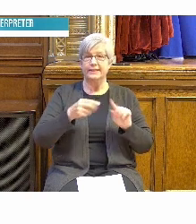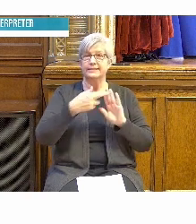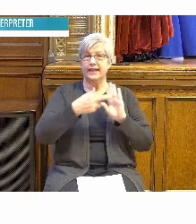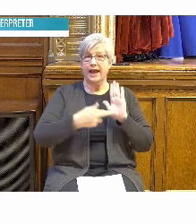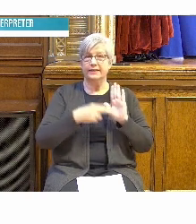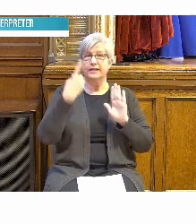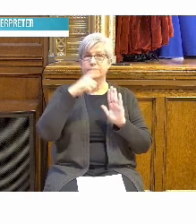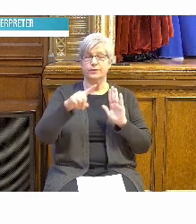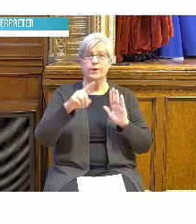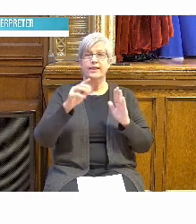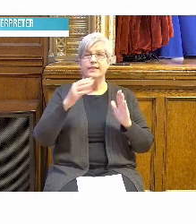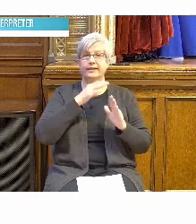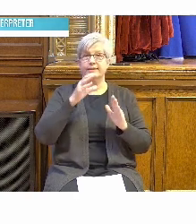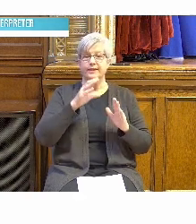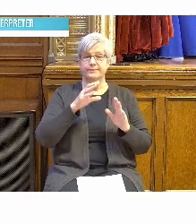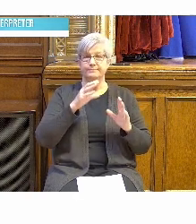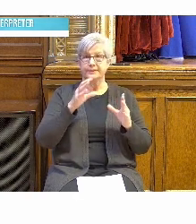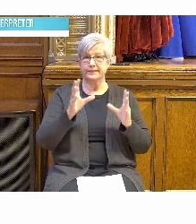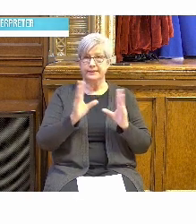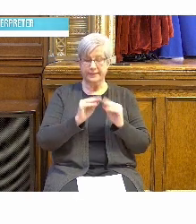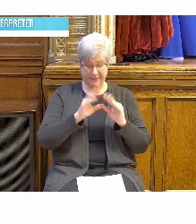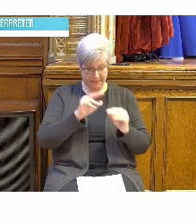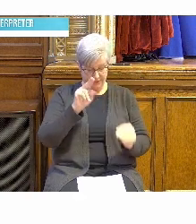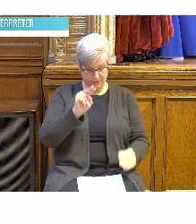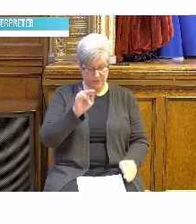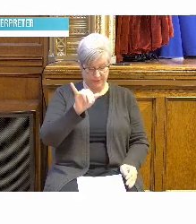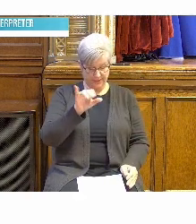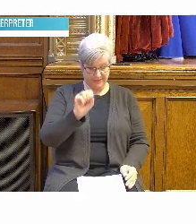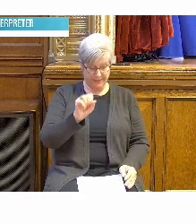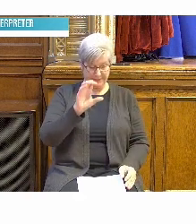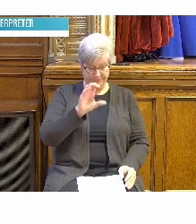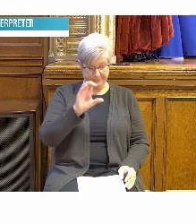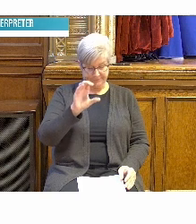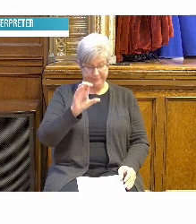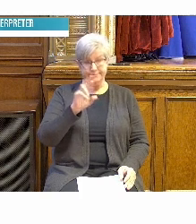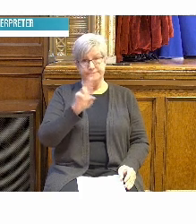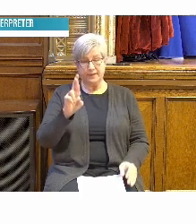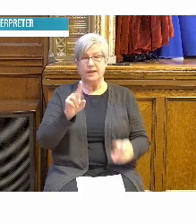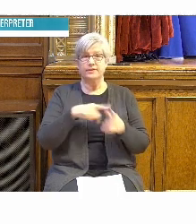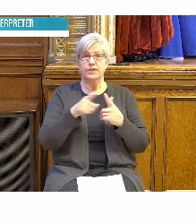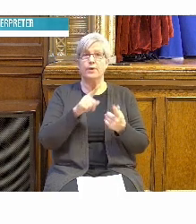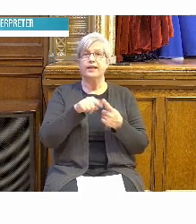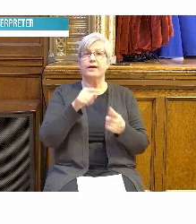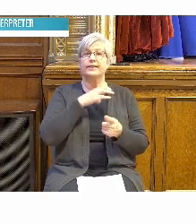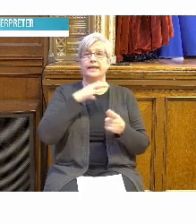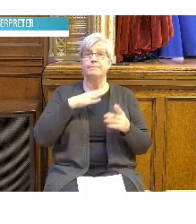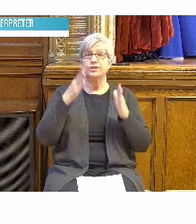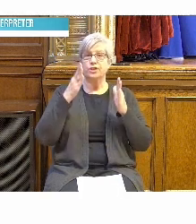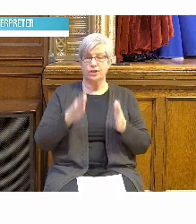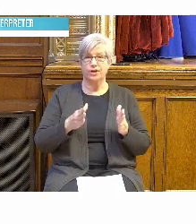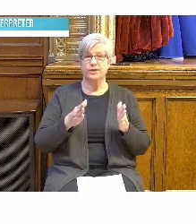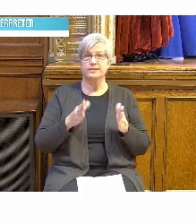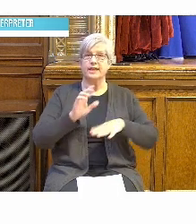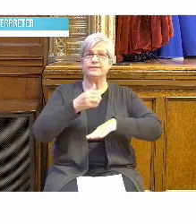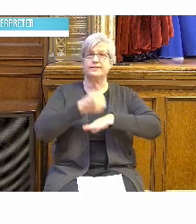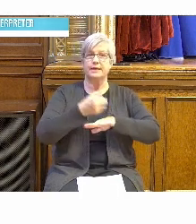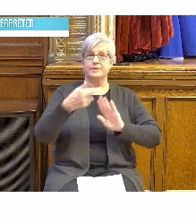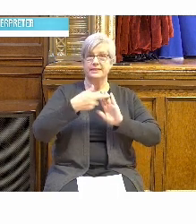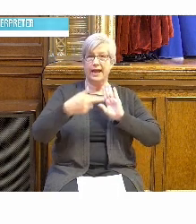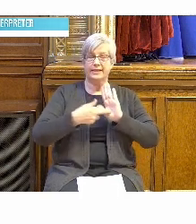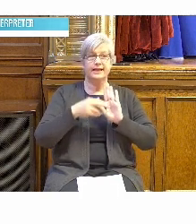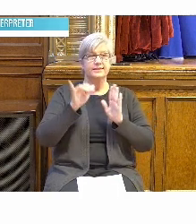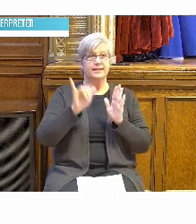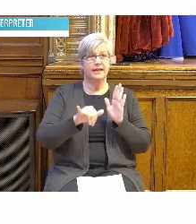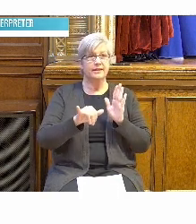State Community Commission on Reparation Remedies, and this is specific to the commissioners. There are some established guidelines